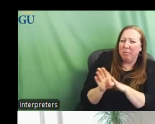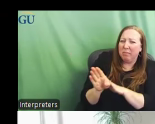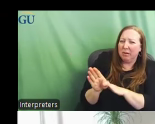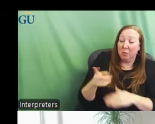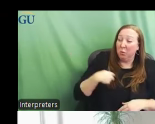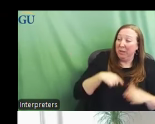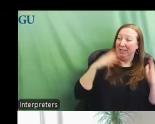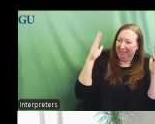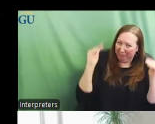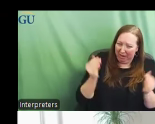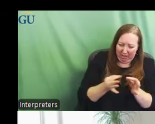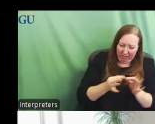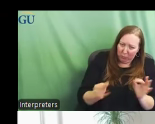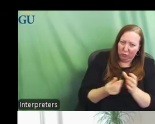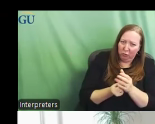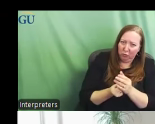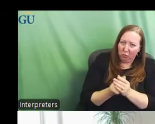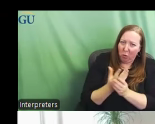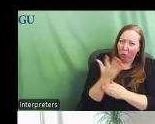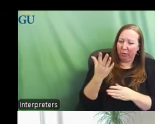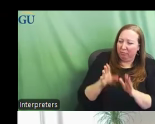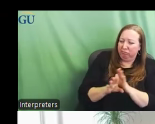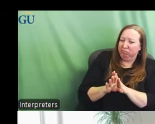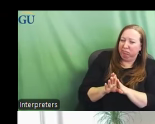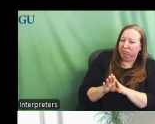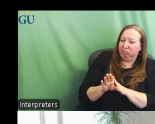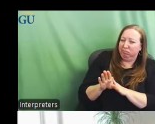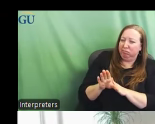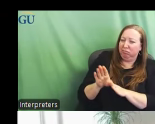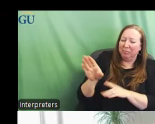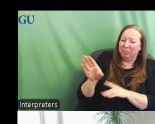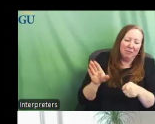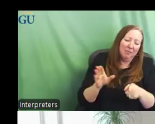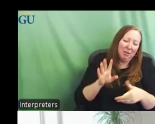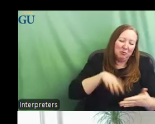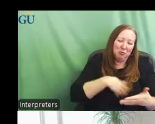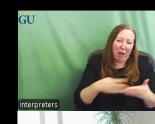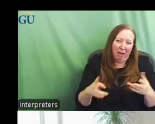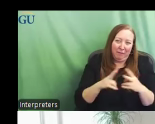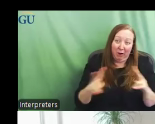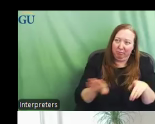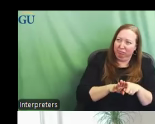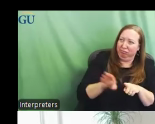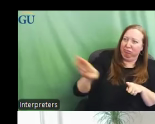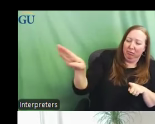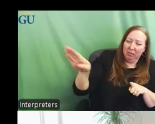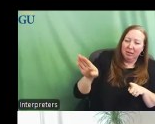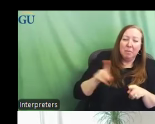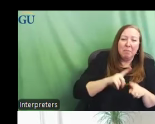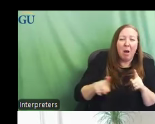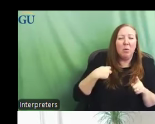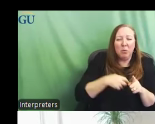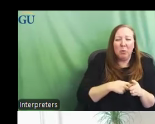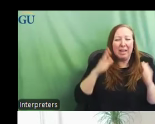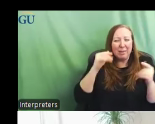in a very predictable fashion. And it may not be linear as this graph suggests, but overall, over time, as a child gets